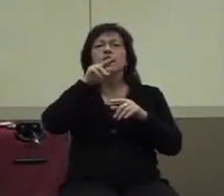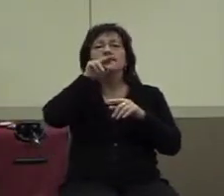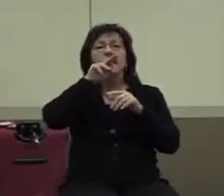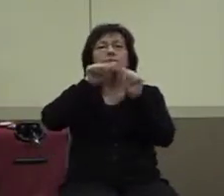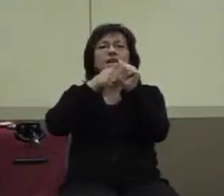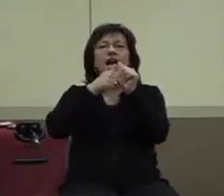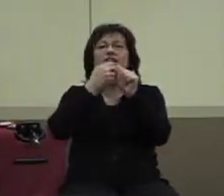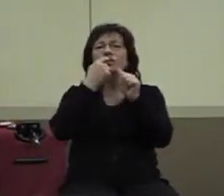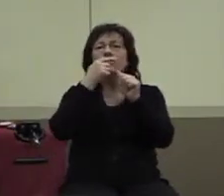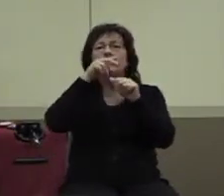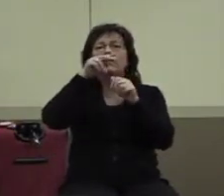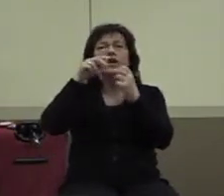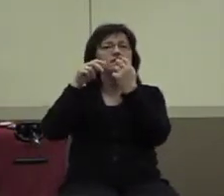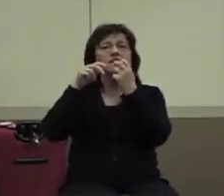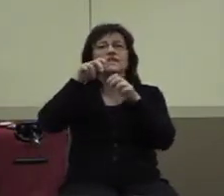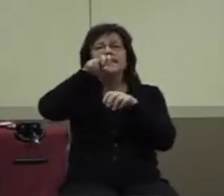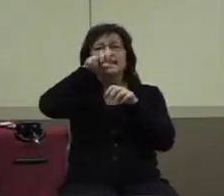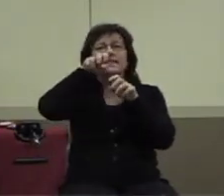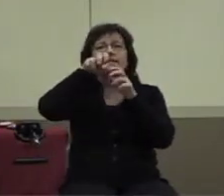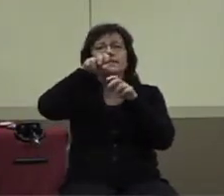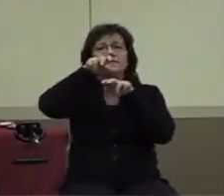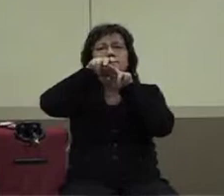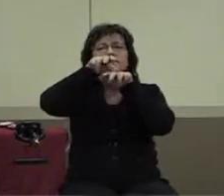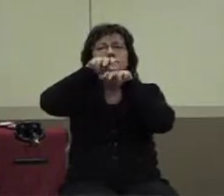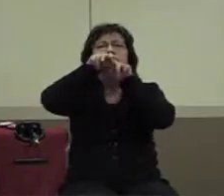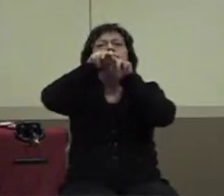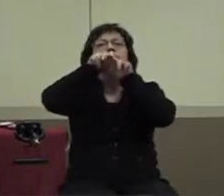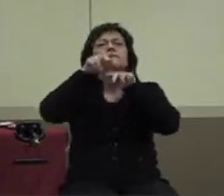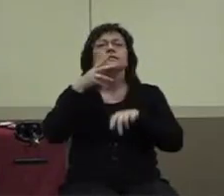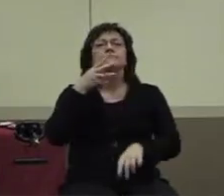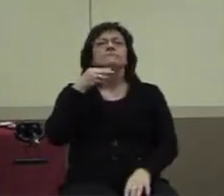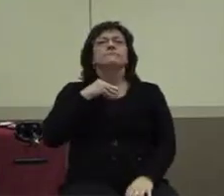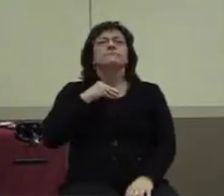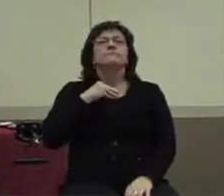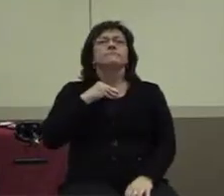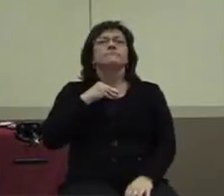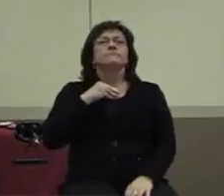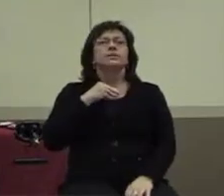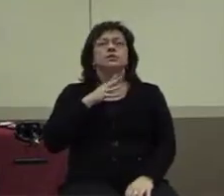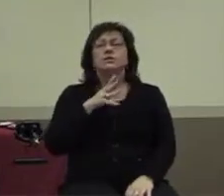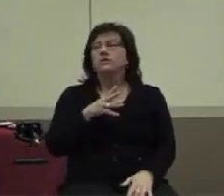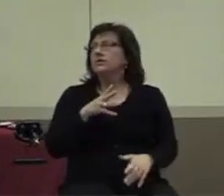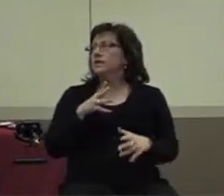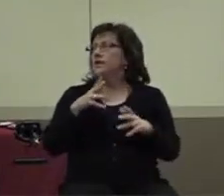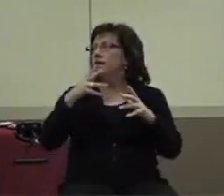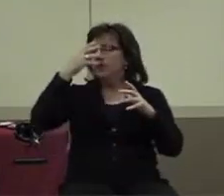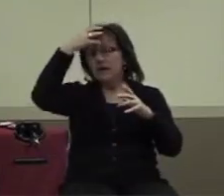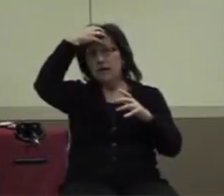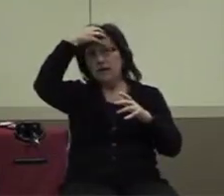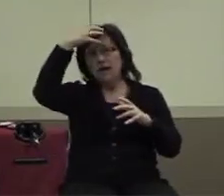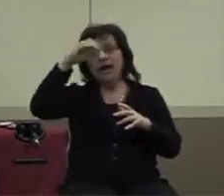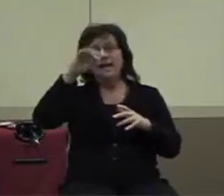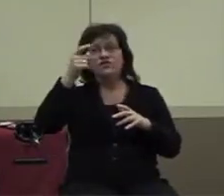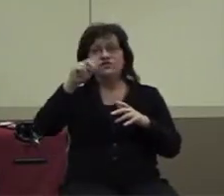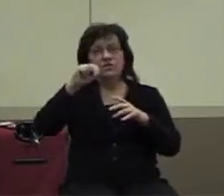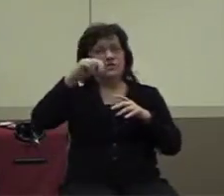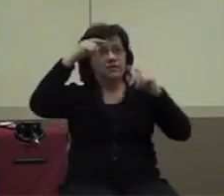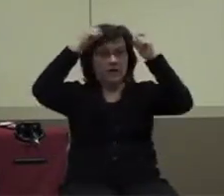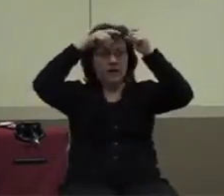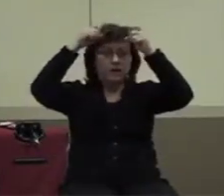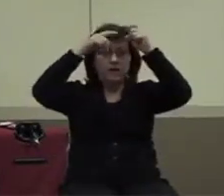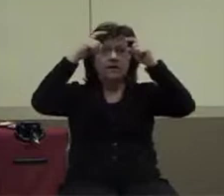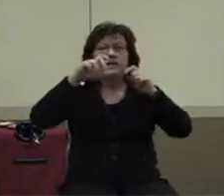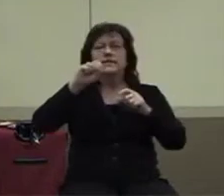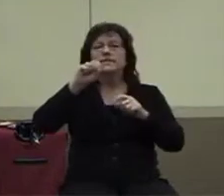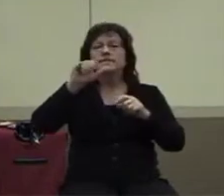in through your nose, rushes oxygen up here to the frontal cortex. The synapses fire up here in frontal cortex when we do